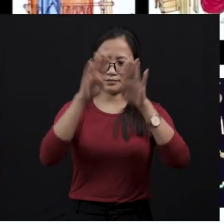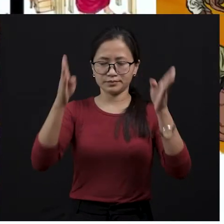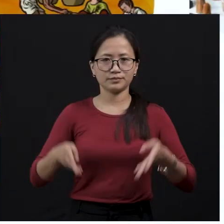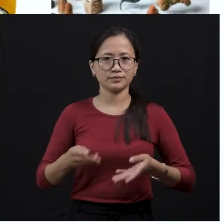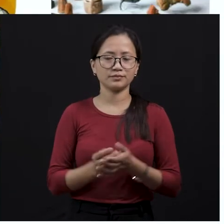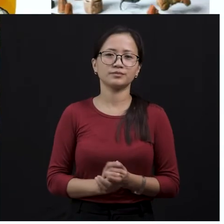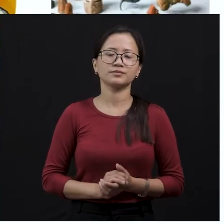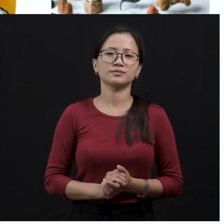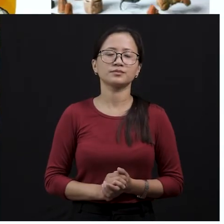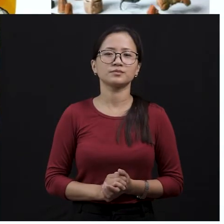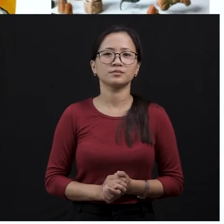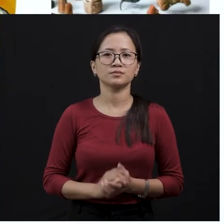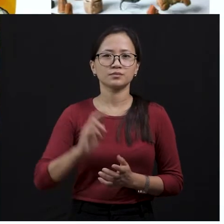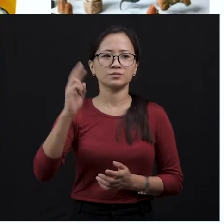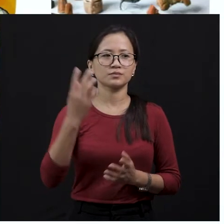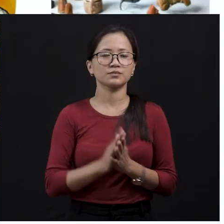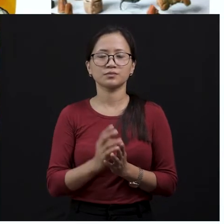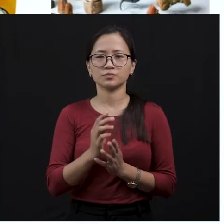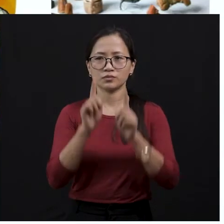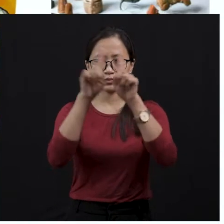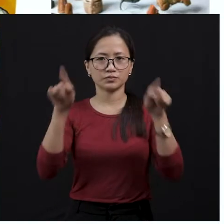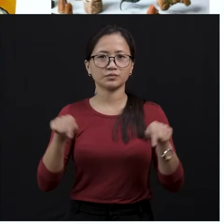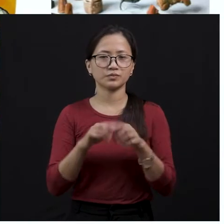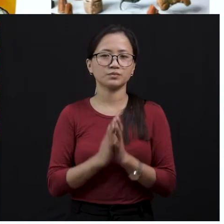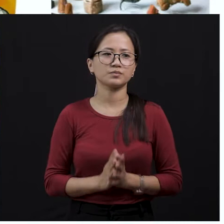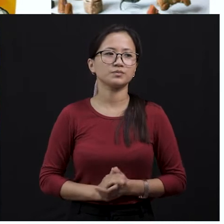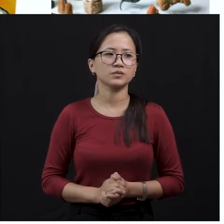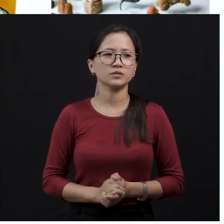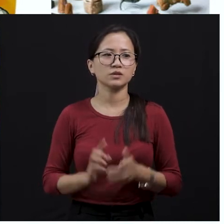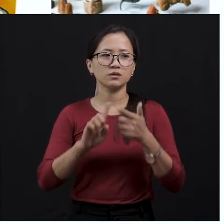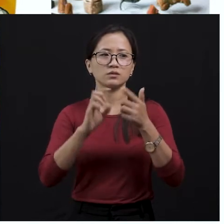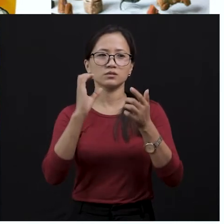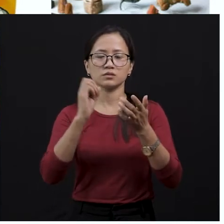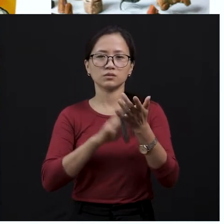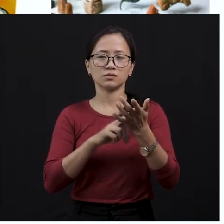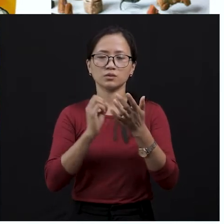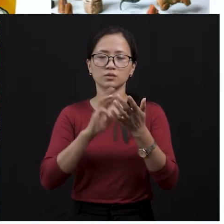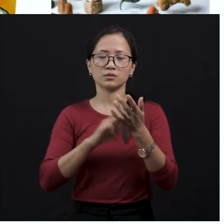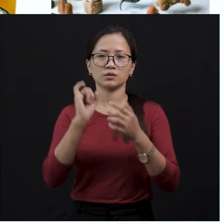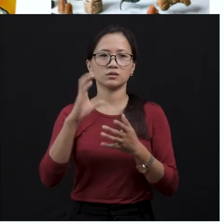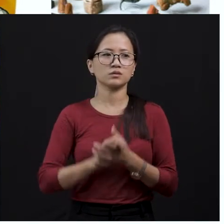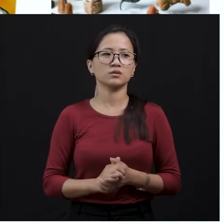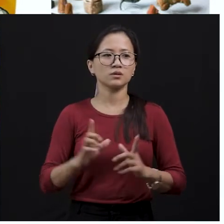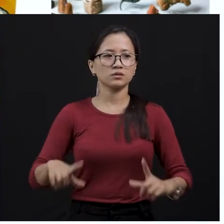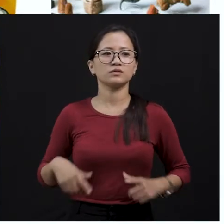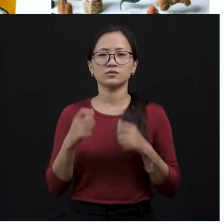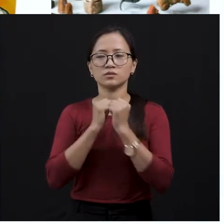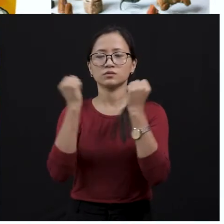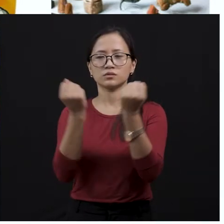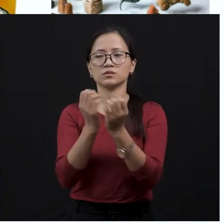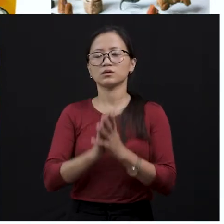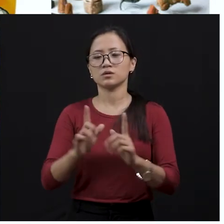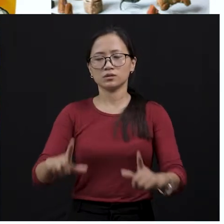purposes. In the second picture, it shows the economic life and the social life of the people.